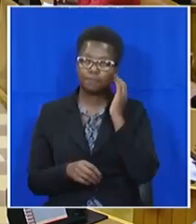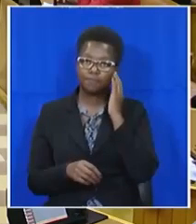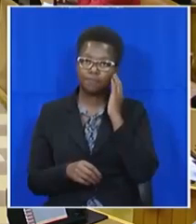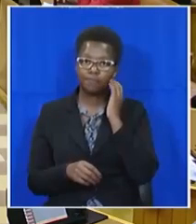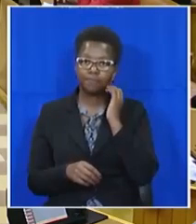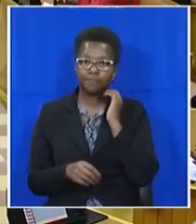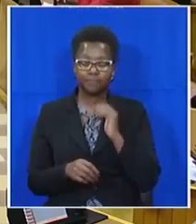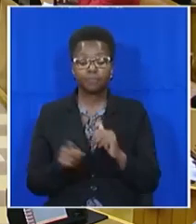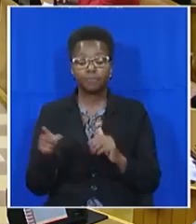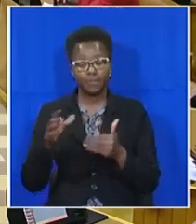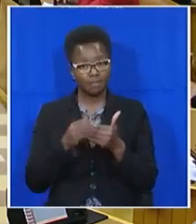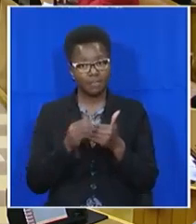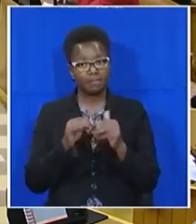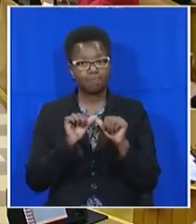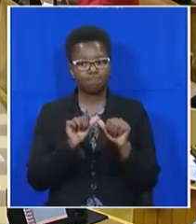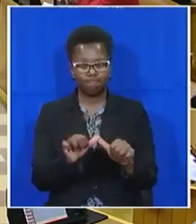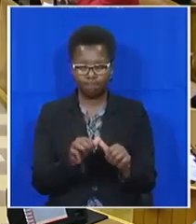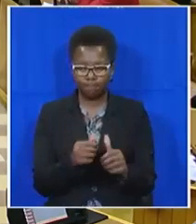Go ahead, Honorable Member.